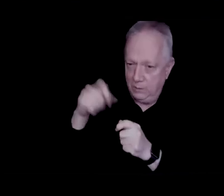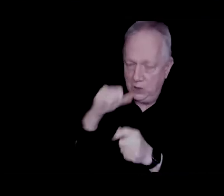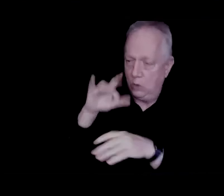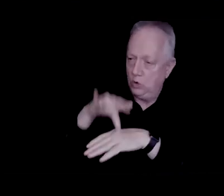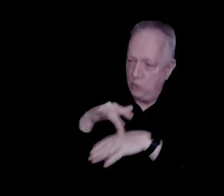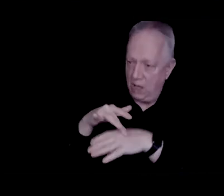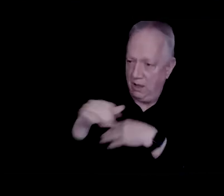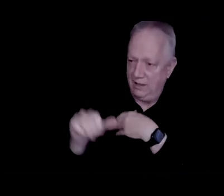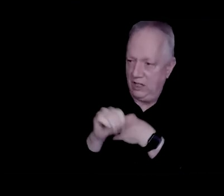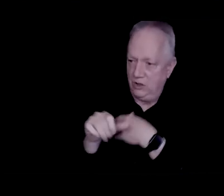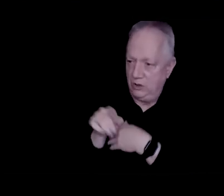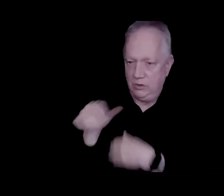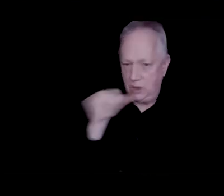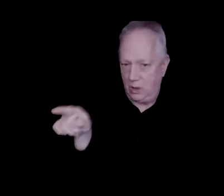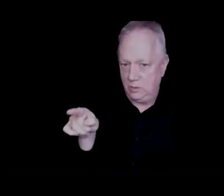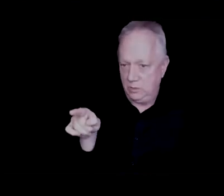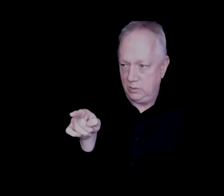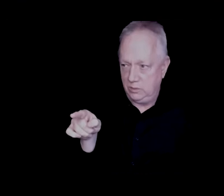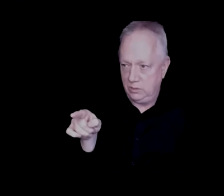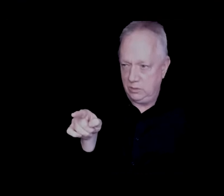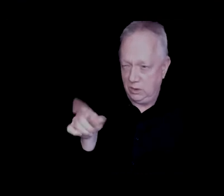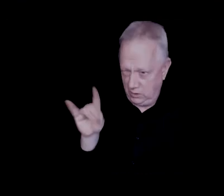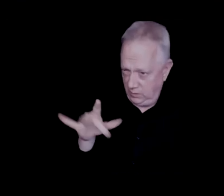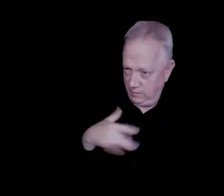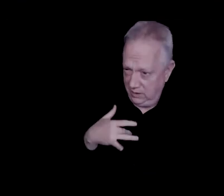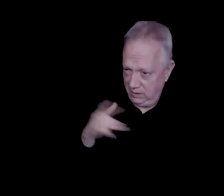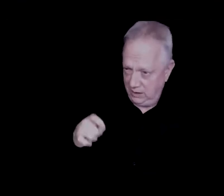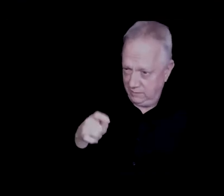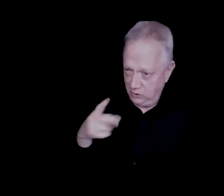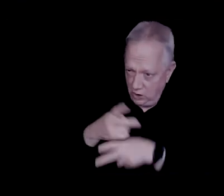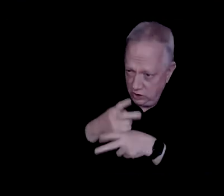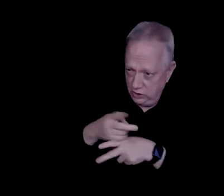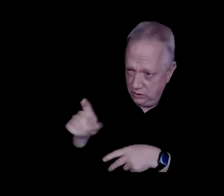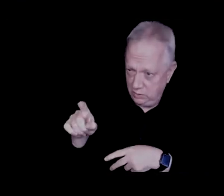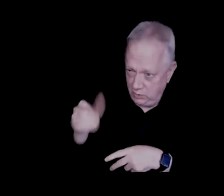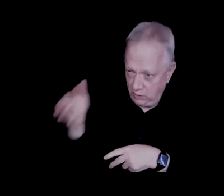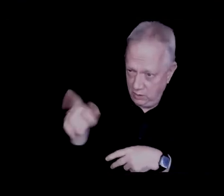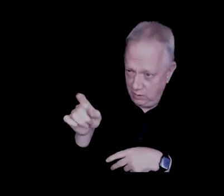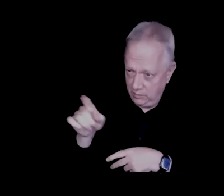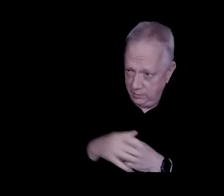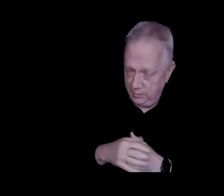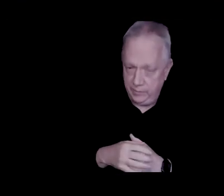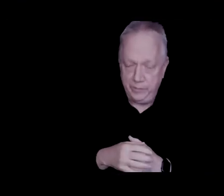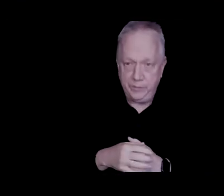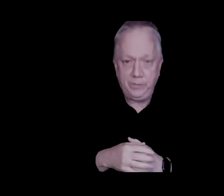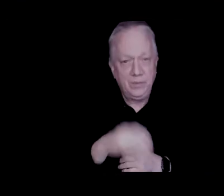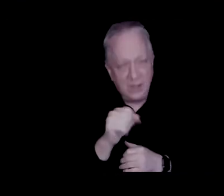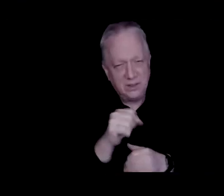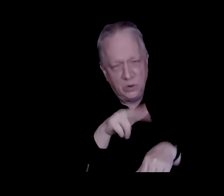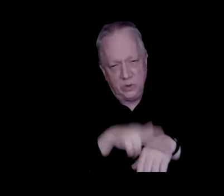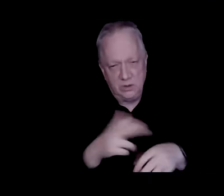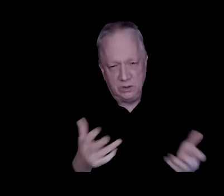the danger. But did you feel need for caution when you were there? Yes, of